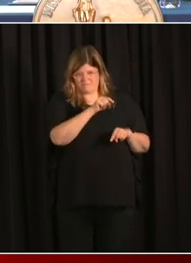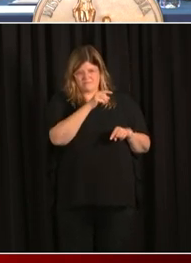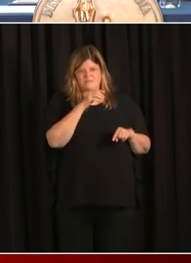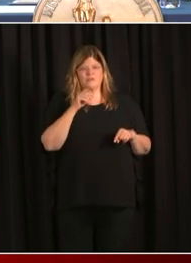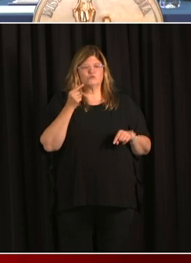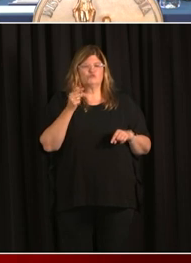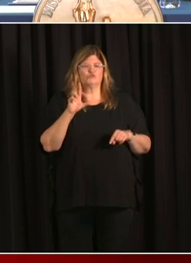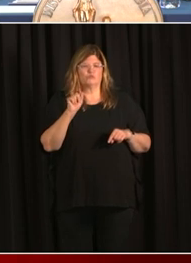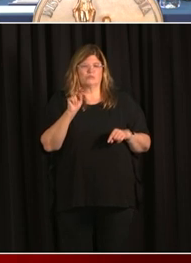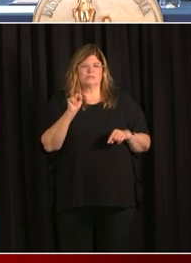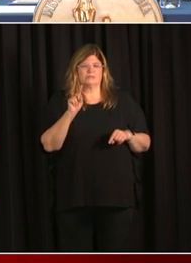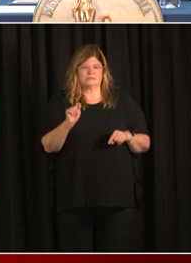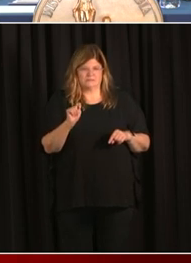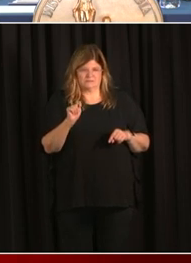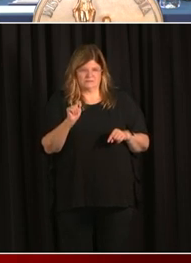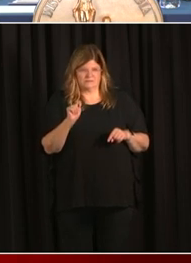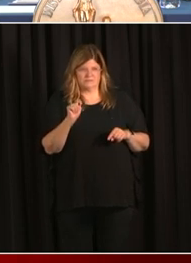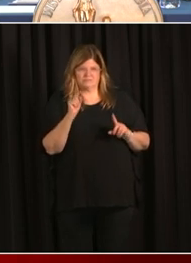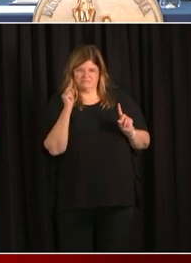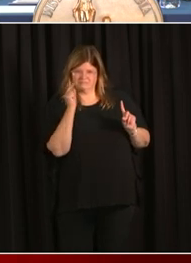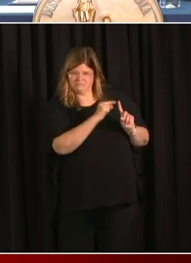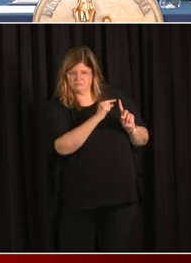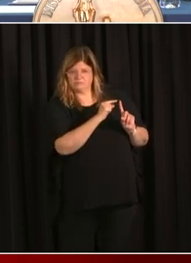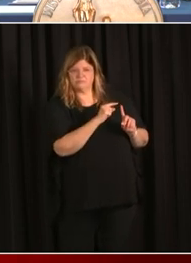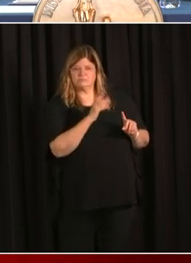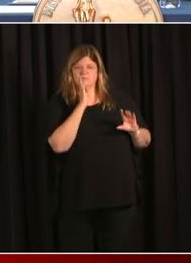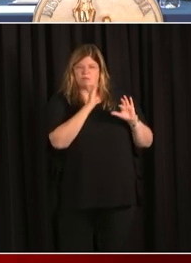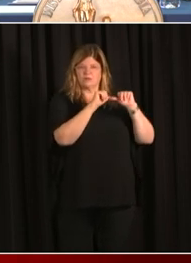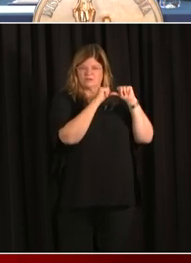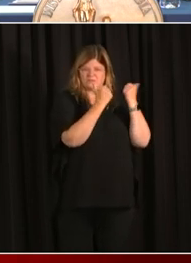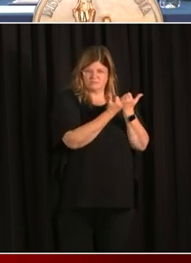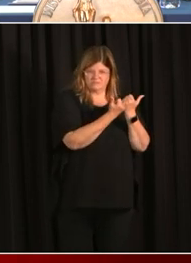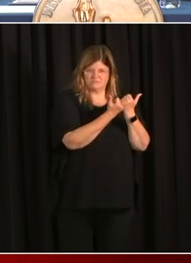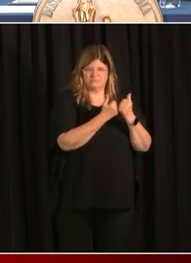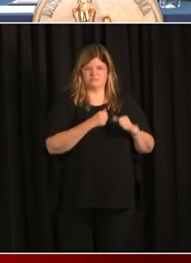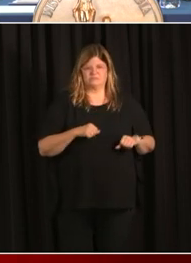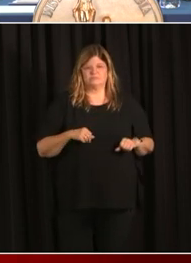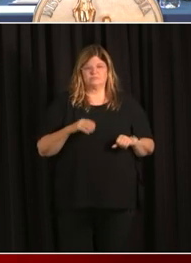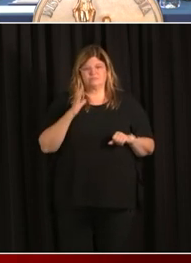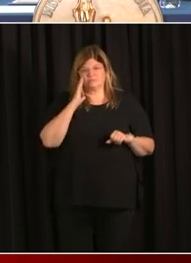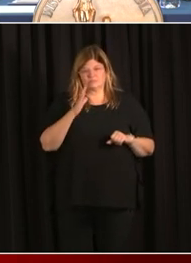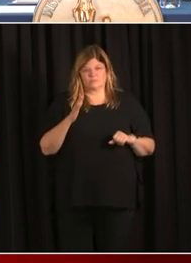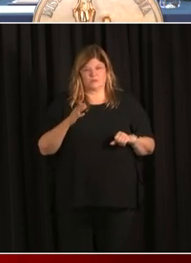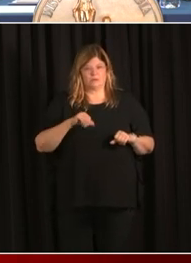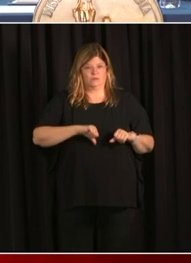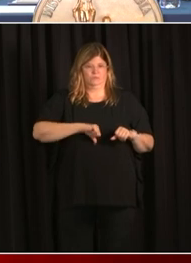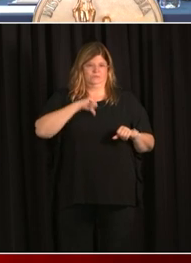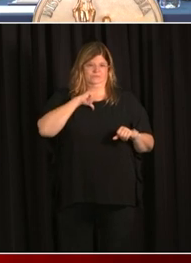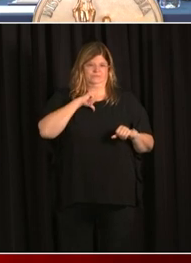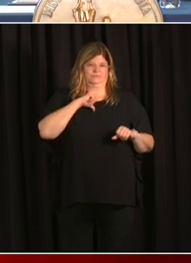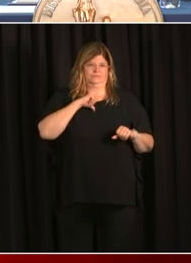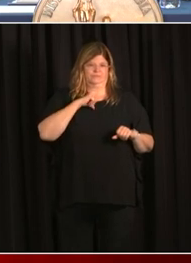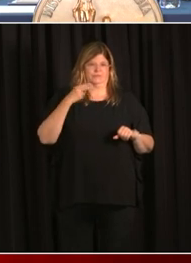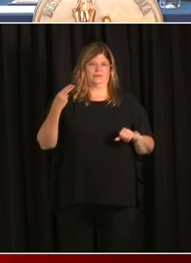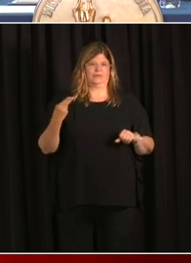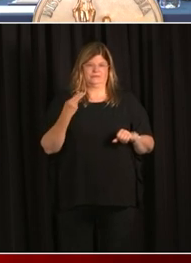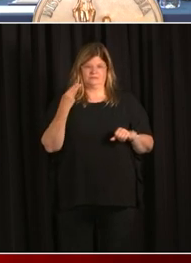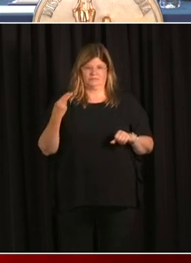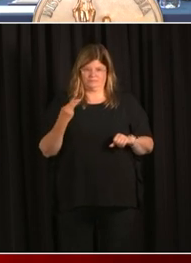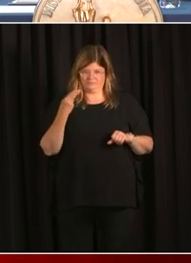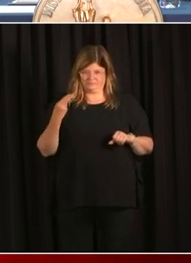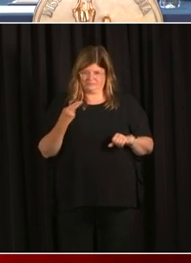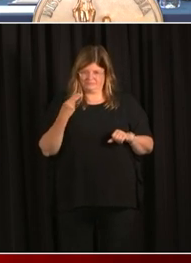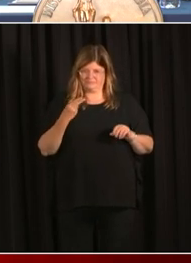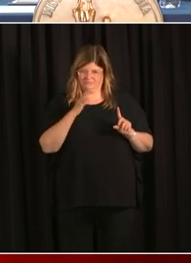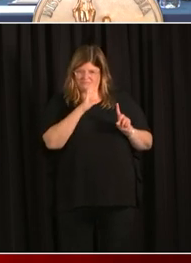that go directly to our agencies. And I'm also very proud of the work that HCMA and the entire team has